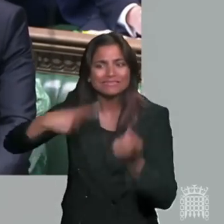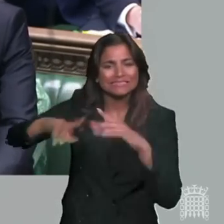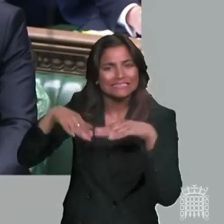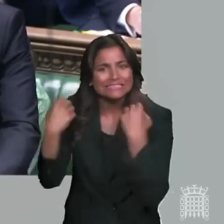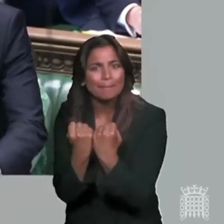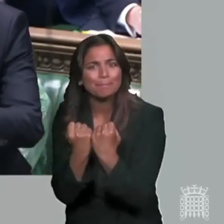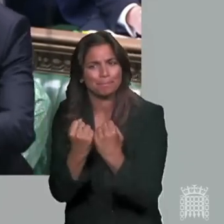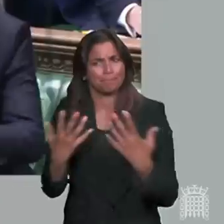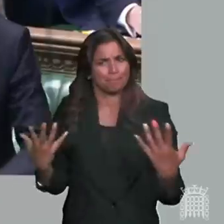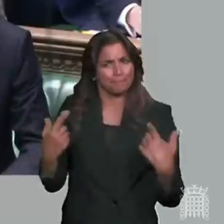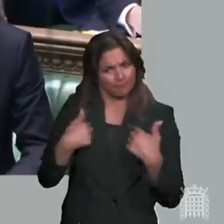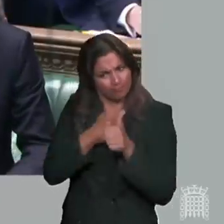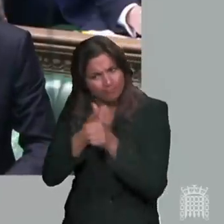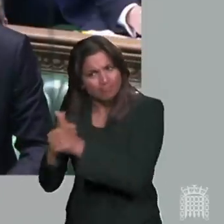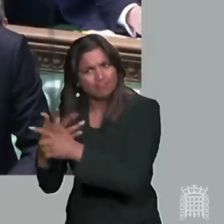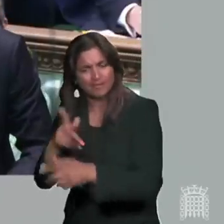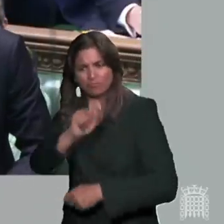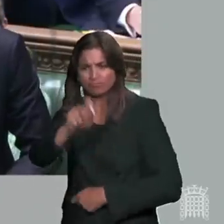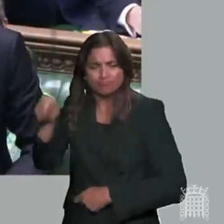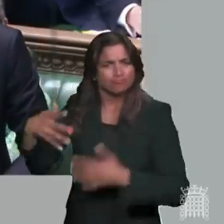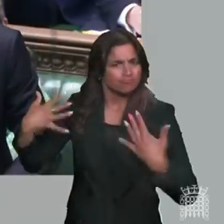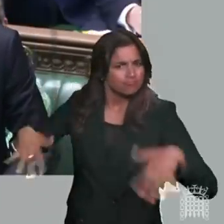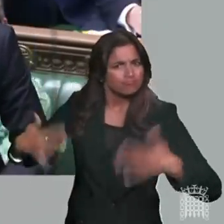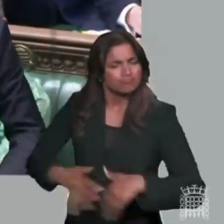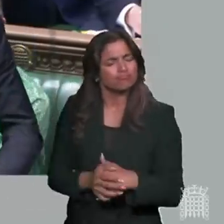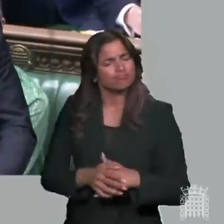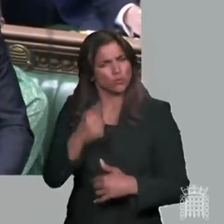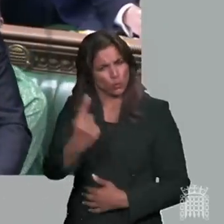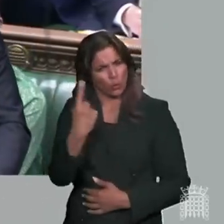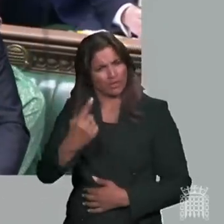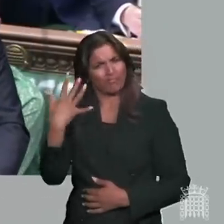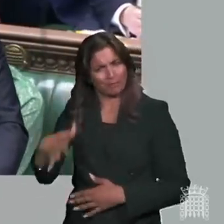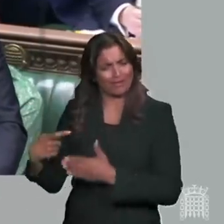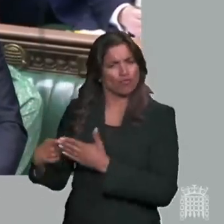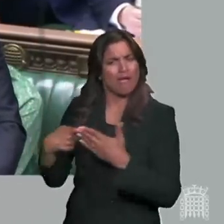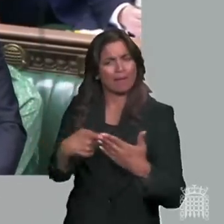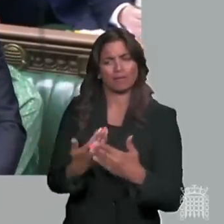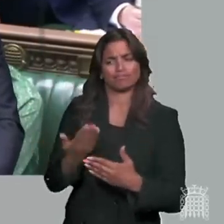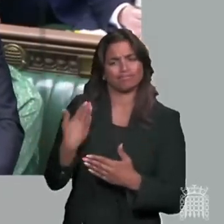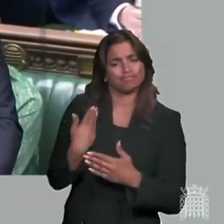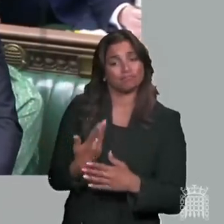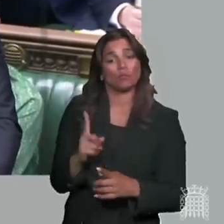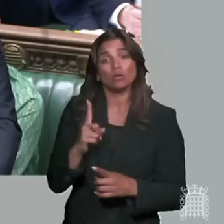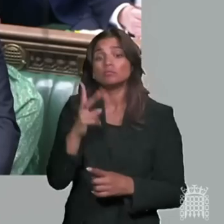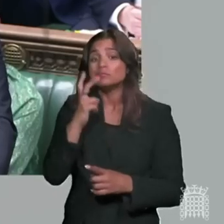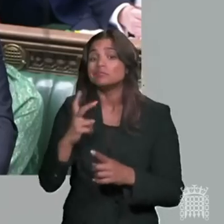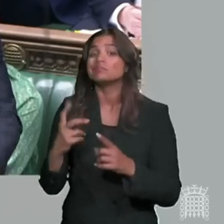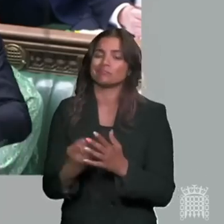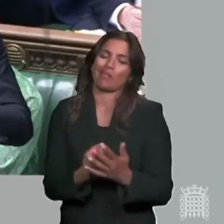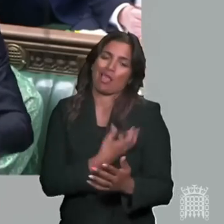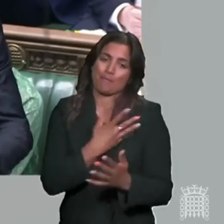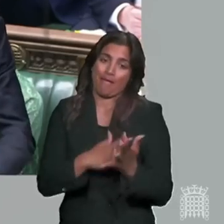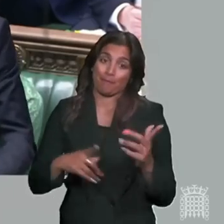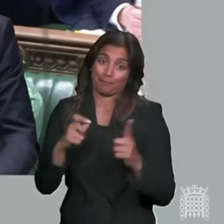Perhaps he could explain why he put forward for a peerage the former MP, Labour MP Tom Watson, who